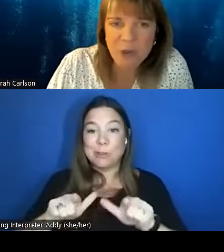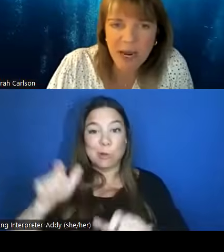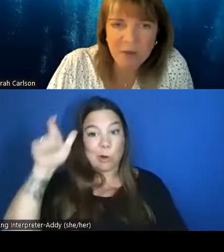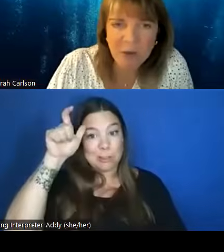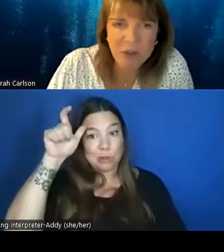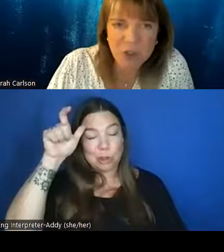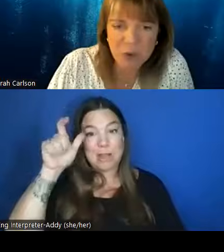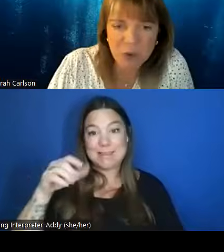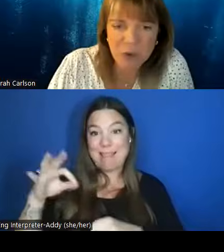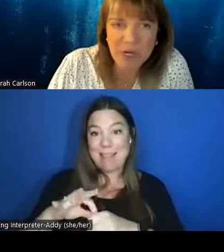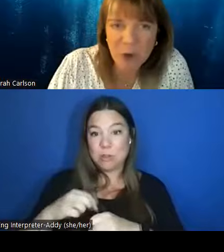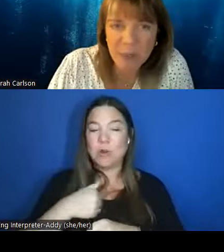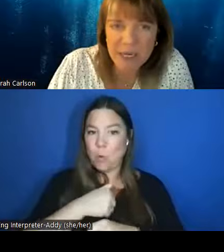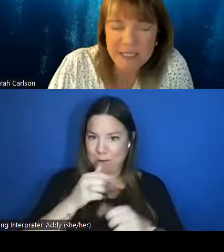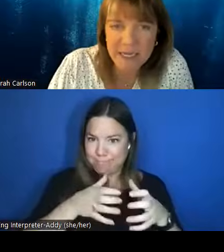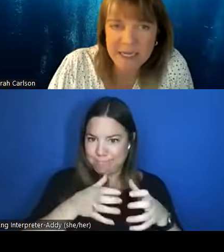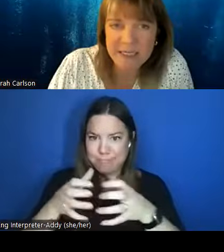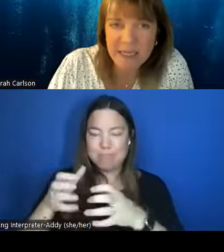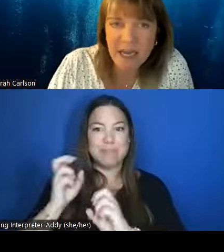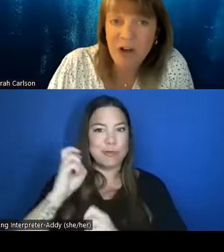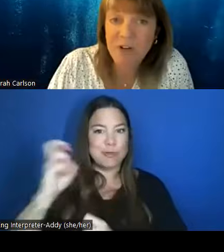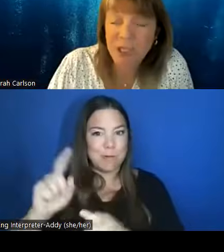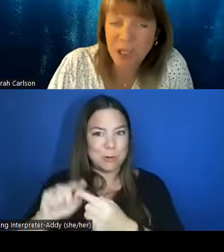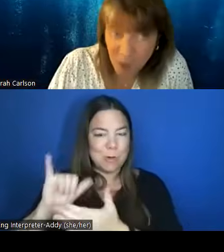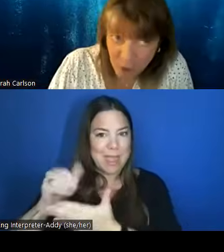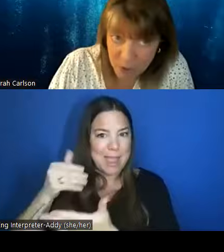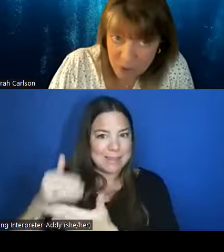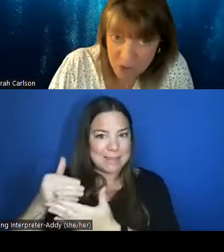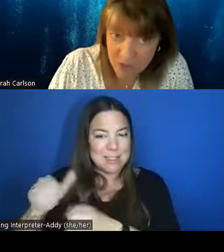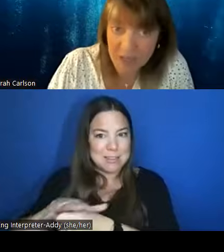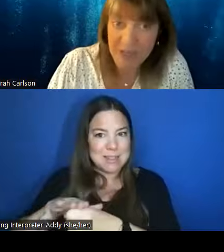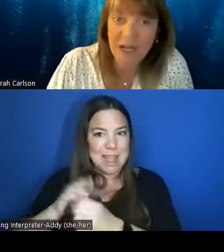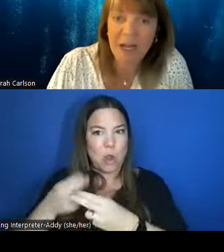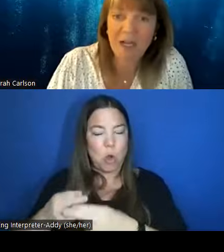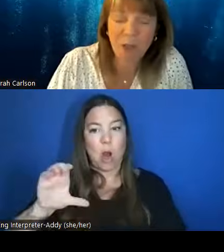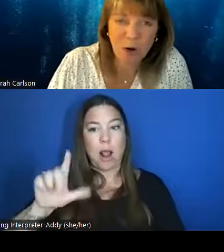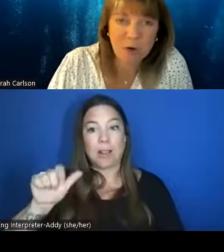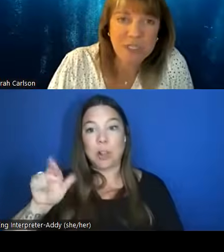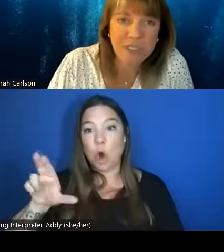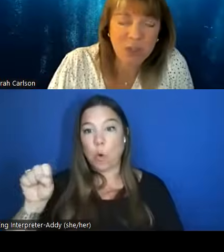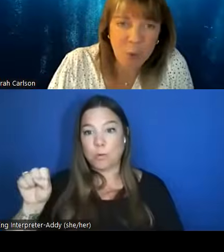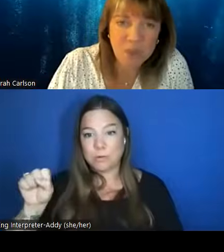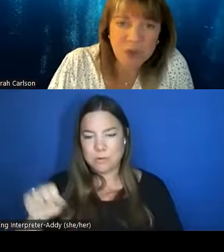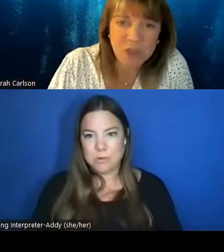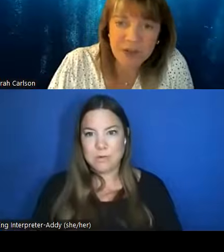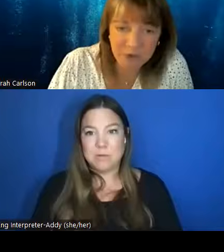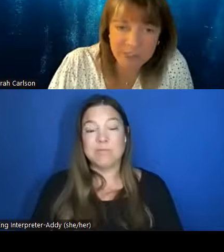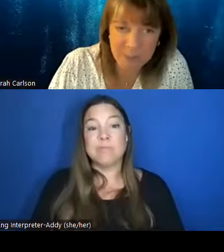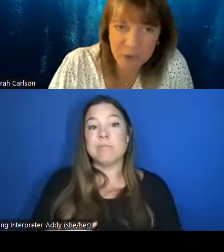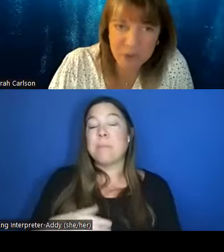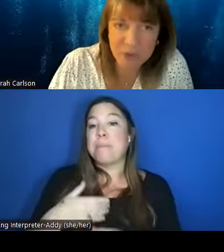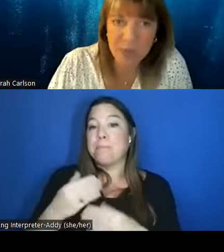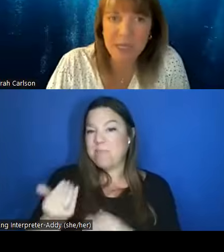we traveled to the nearby site of Claros. Claros is home to